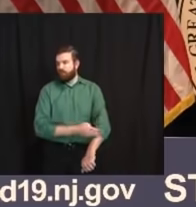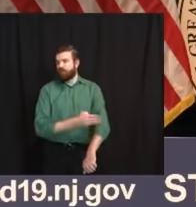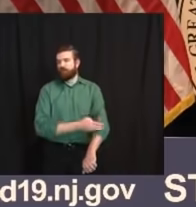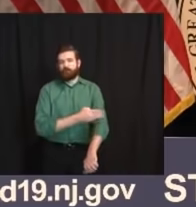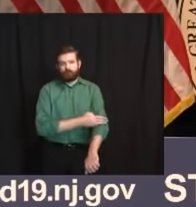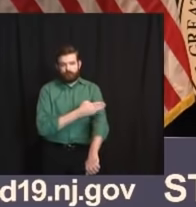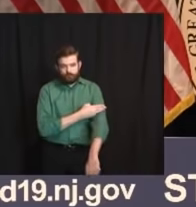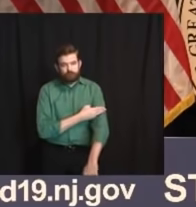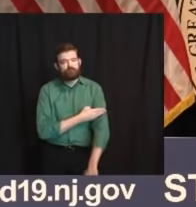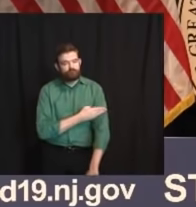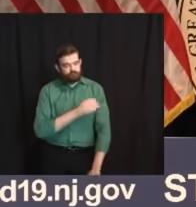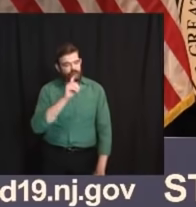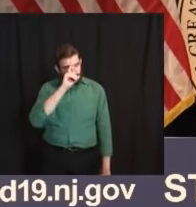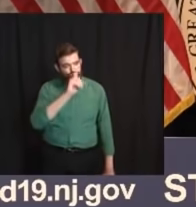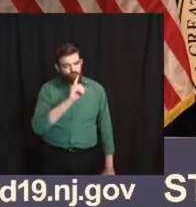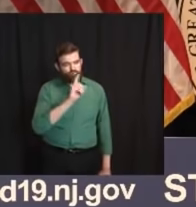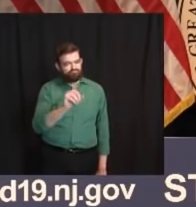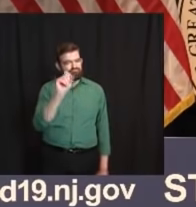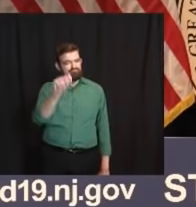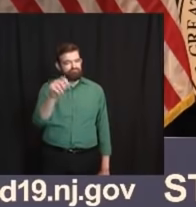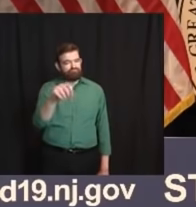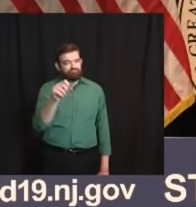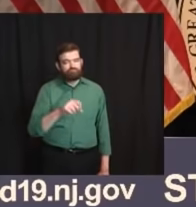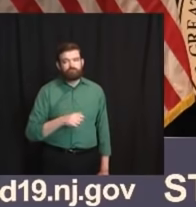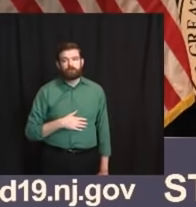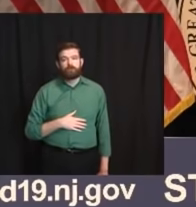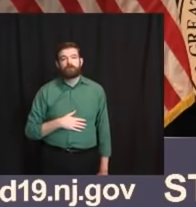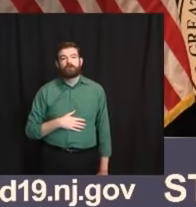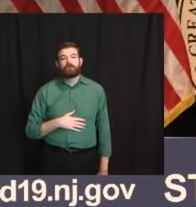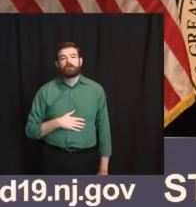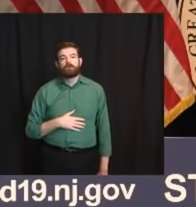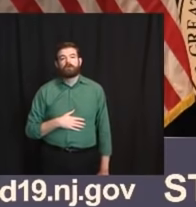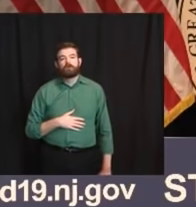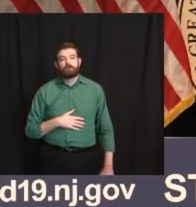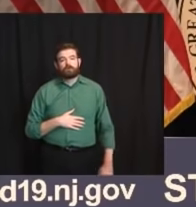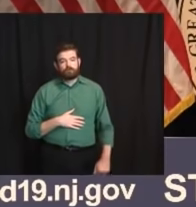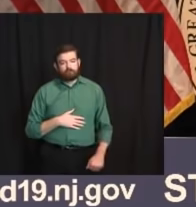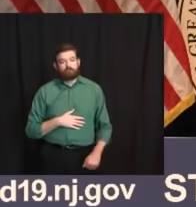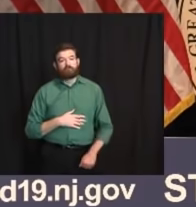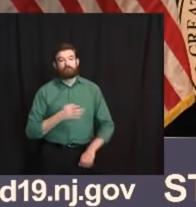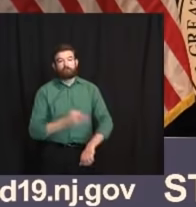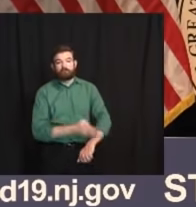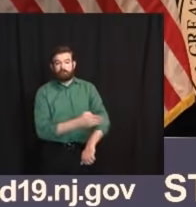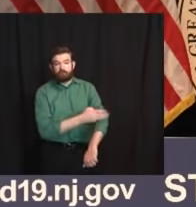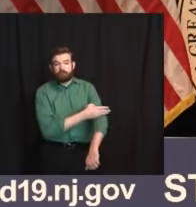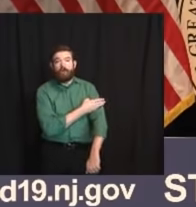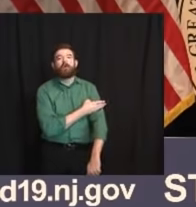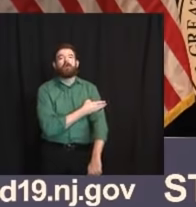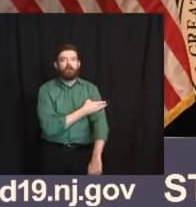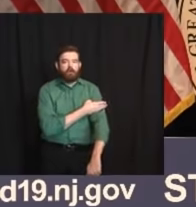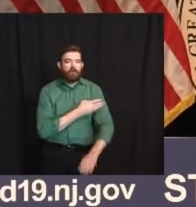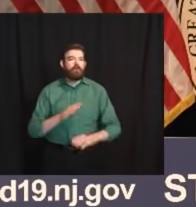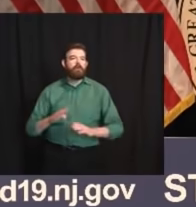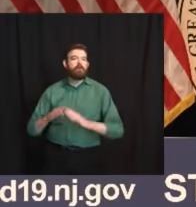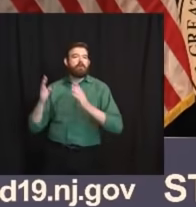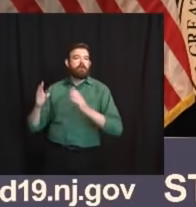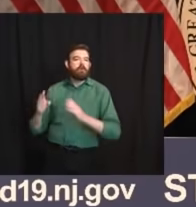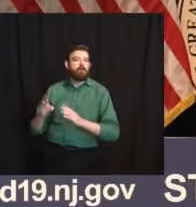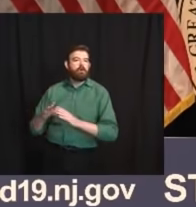making enormous progress. And the more progress we make, the more steps we can take, the faster we